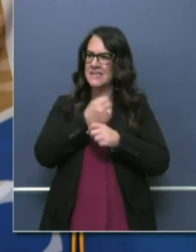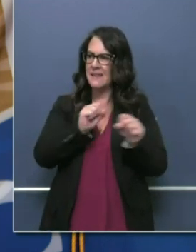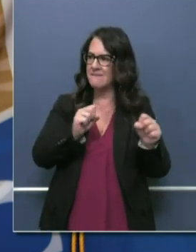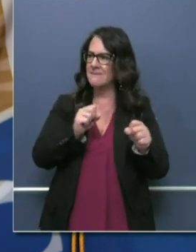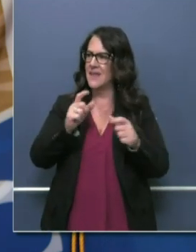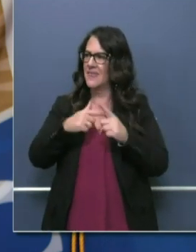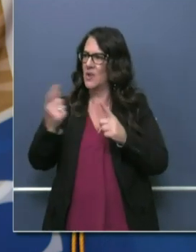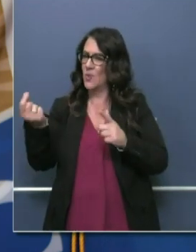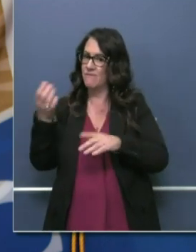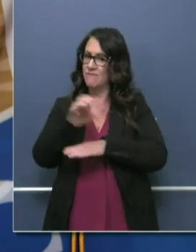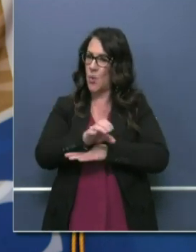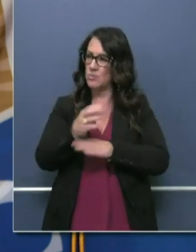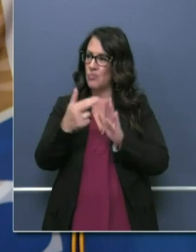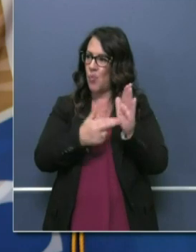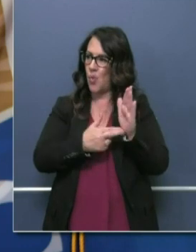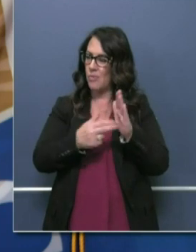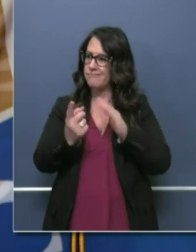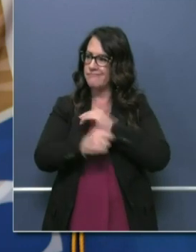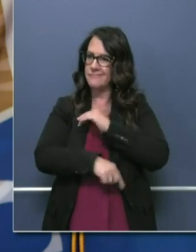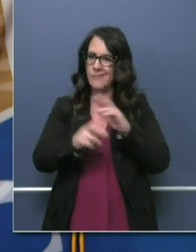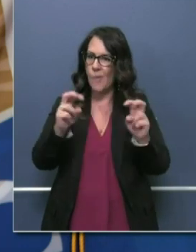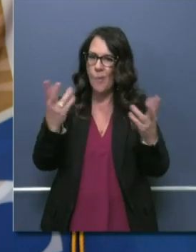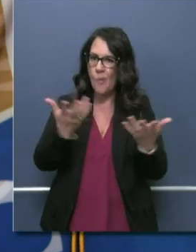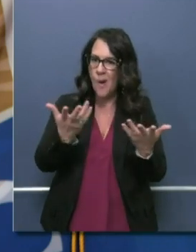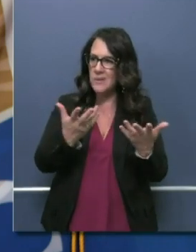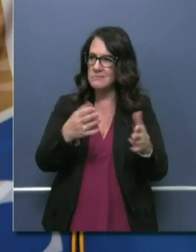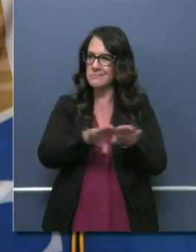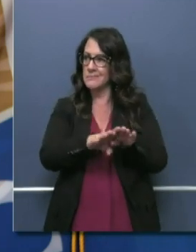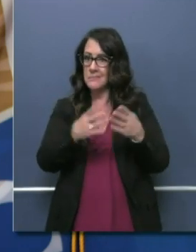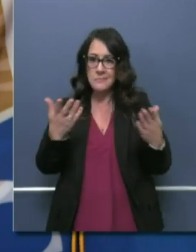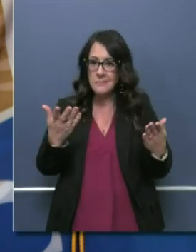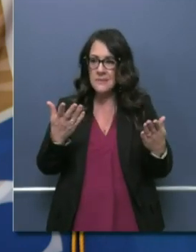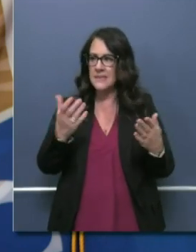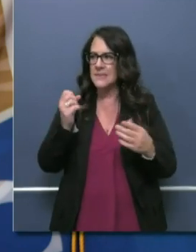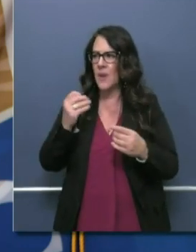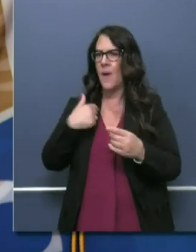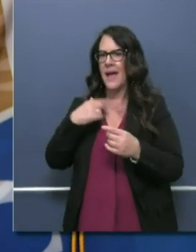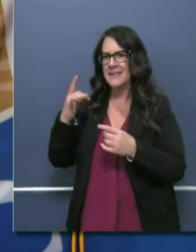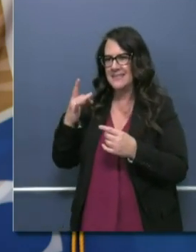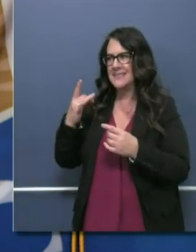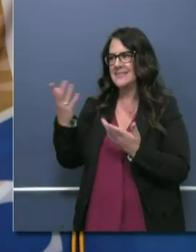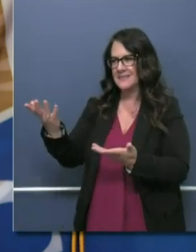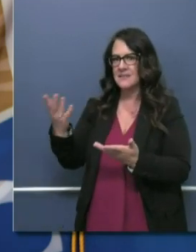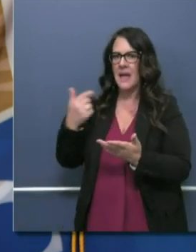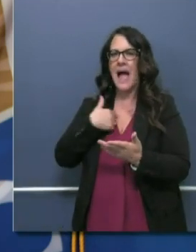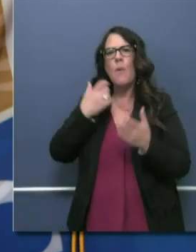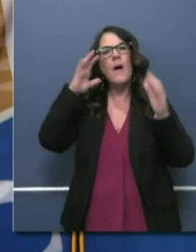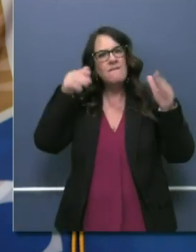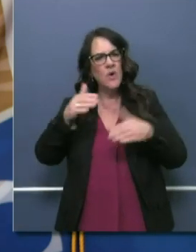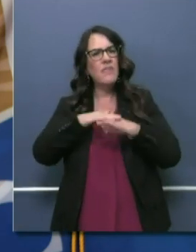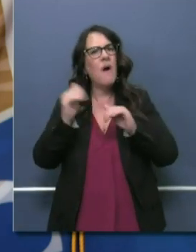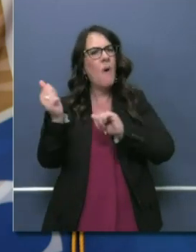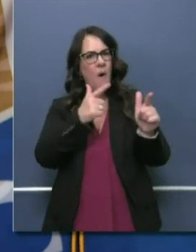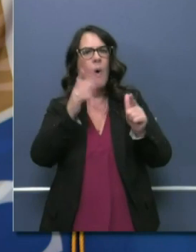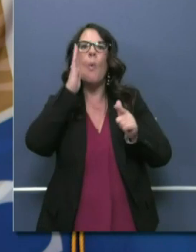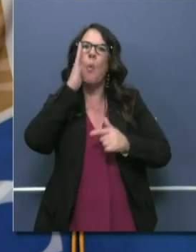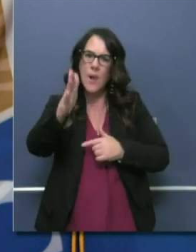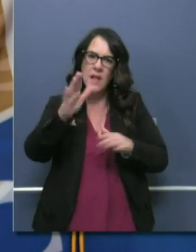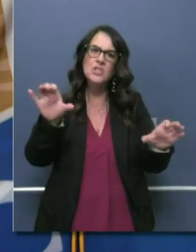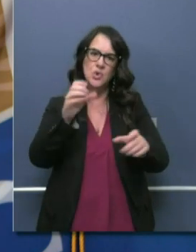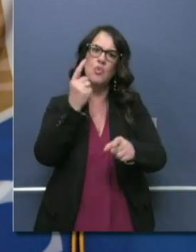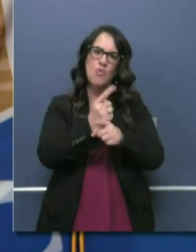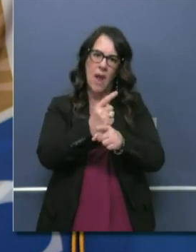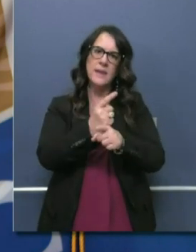sense. But we're looking at a few exceptions. I continue to want to focus on everybody doing the right thing, which is the overwhelming